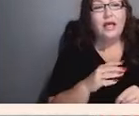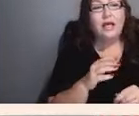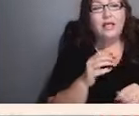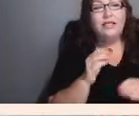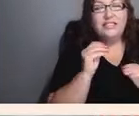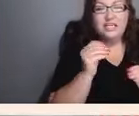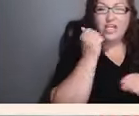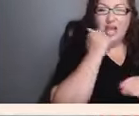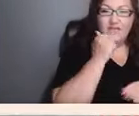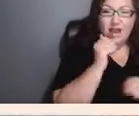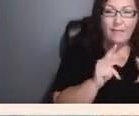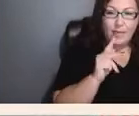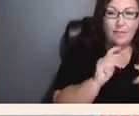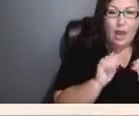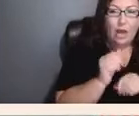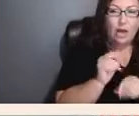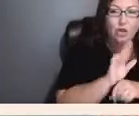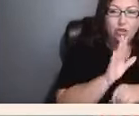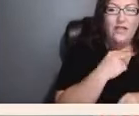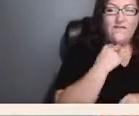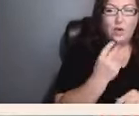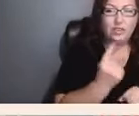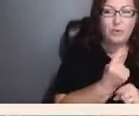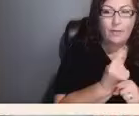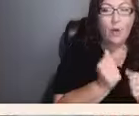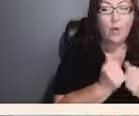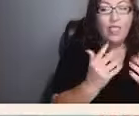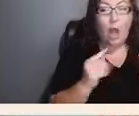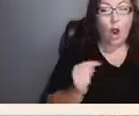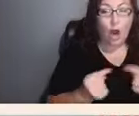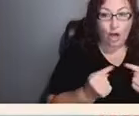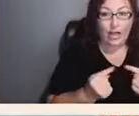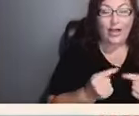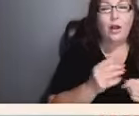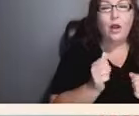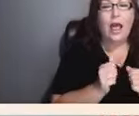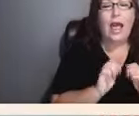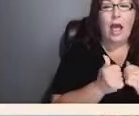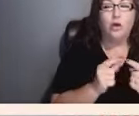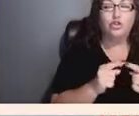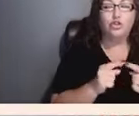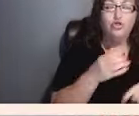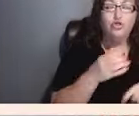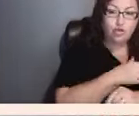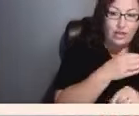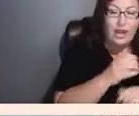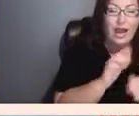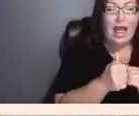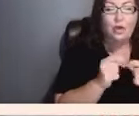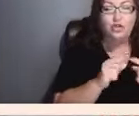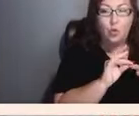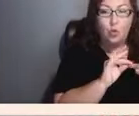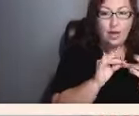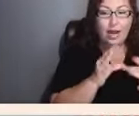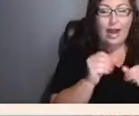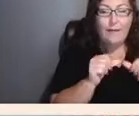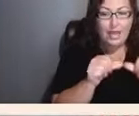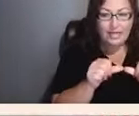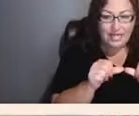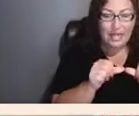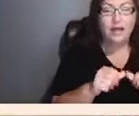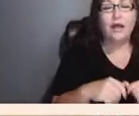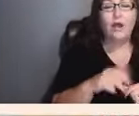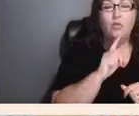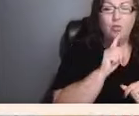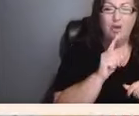to utilize their voice properly without hurting it, how to strengthen it, how to coordinate it, and how to maintain it. It really puts into perspective